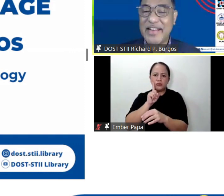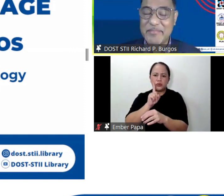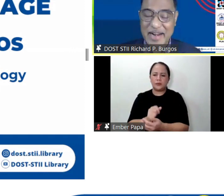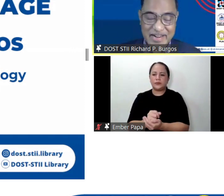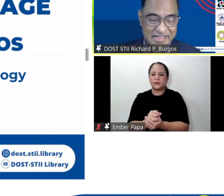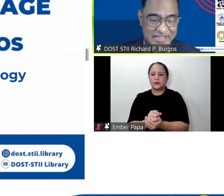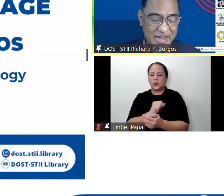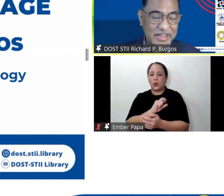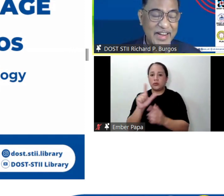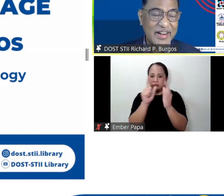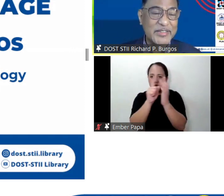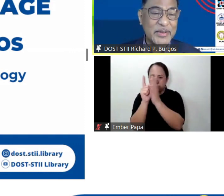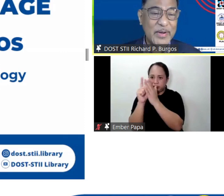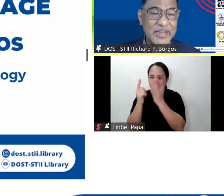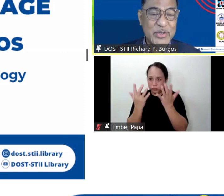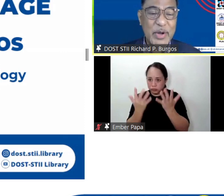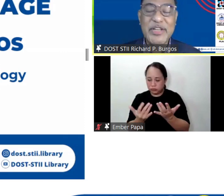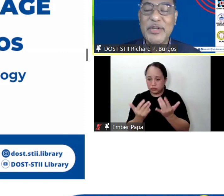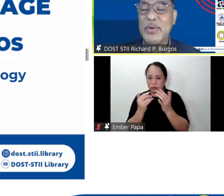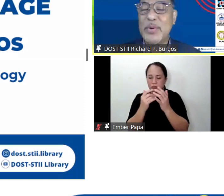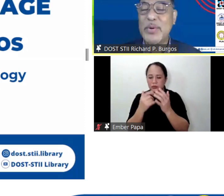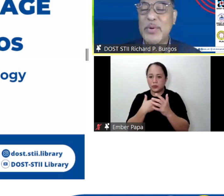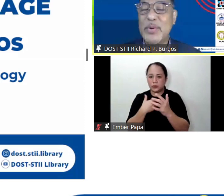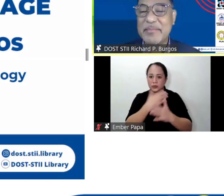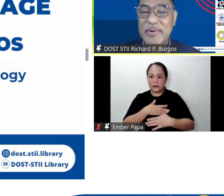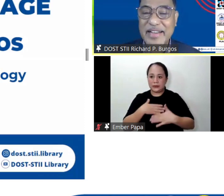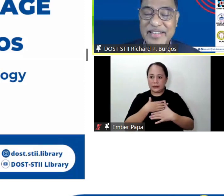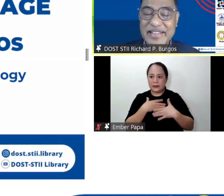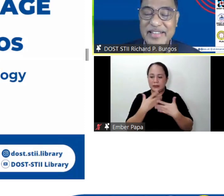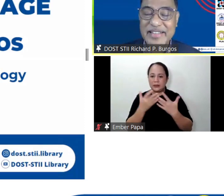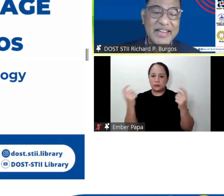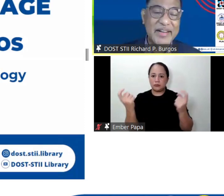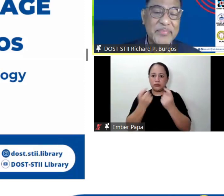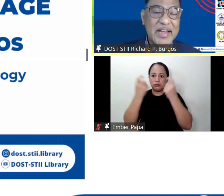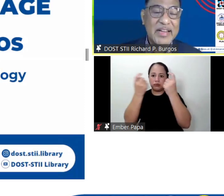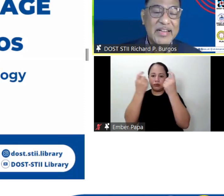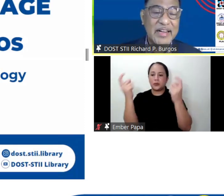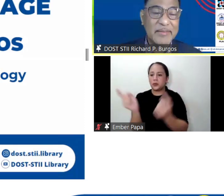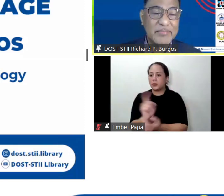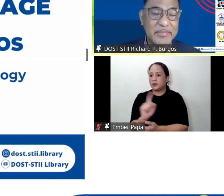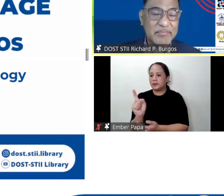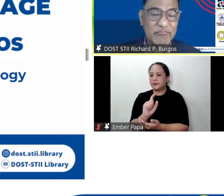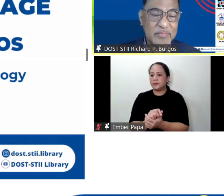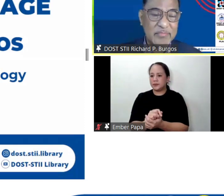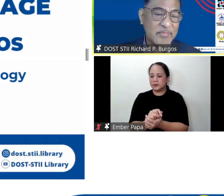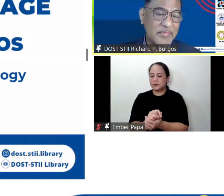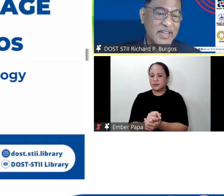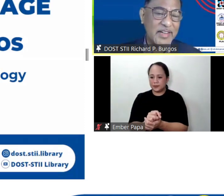the librarians out there, so I join you in celebrating the